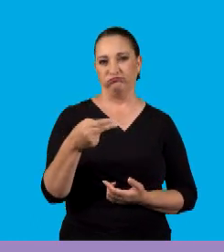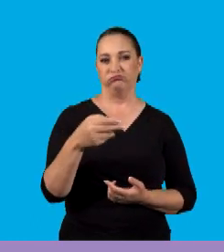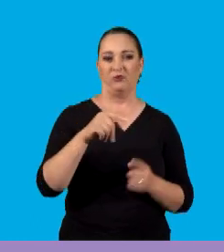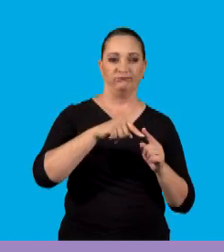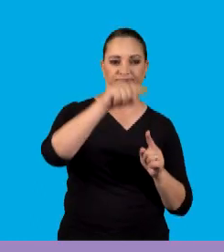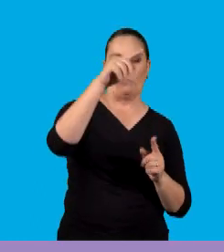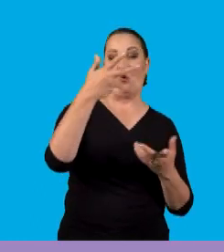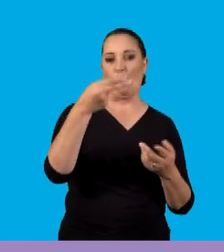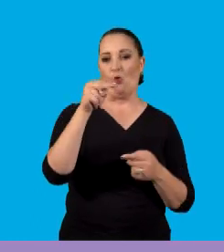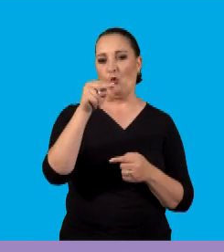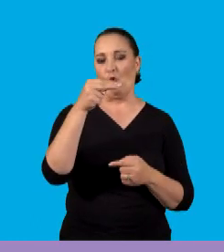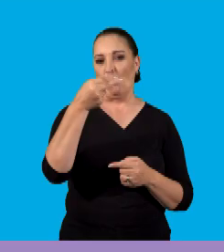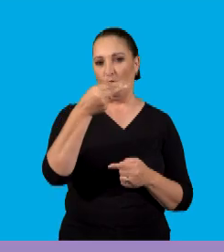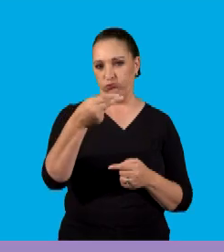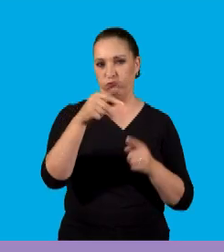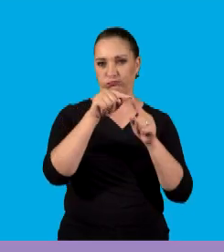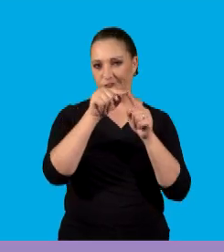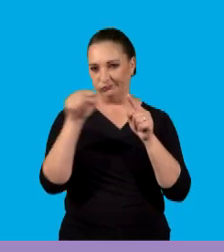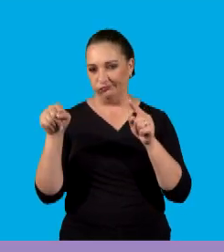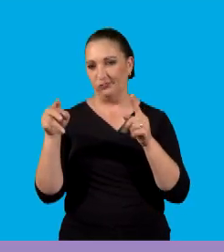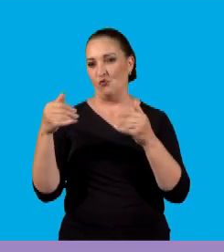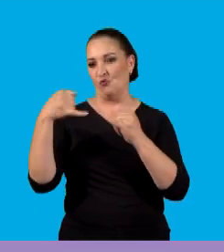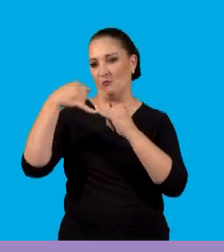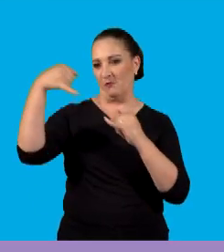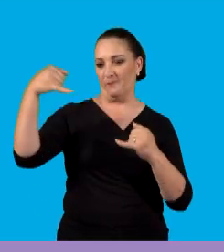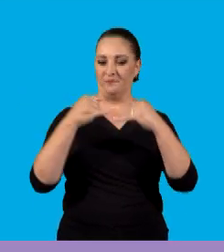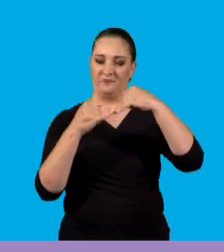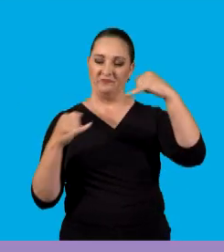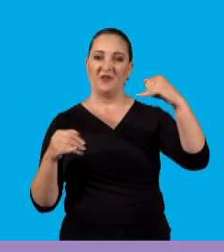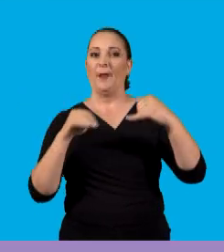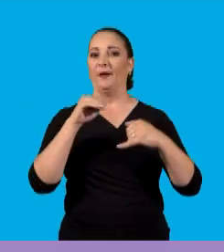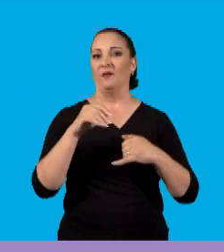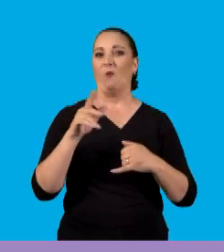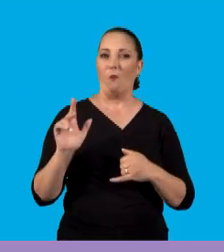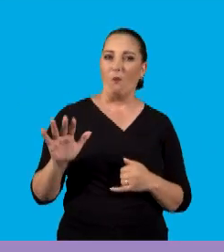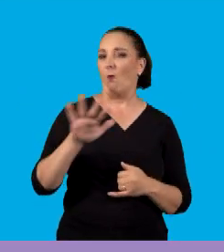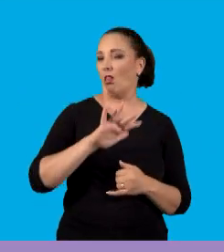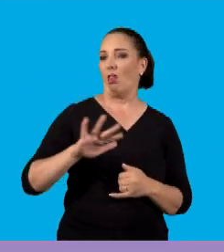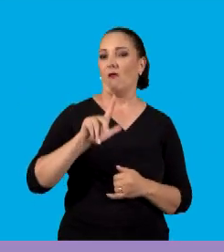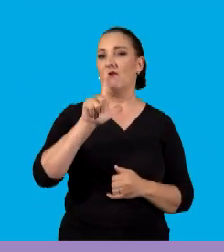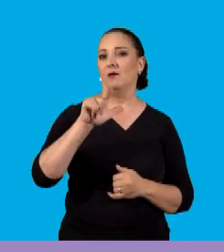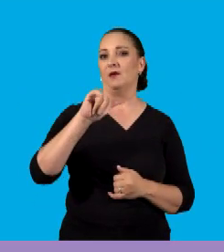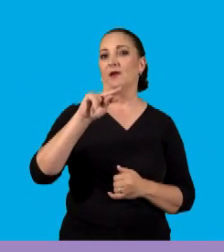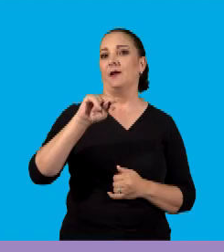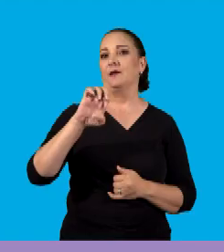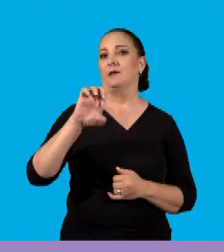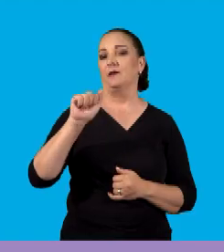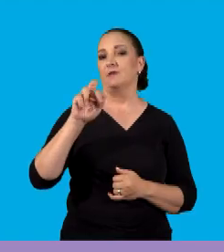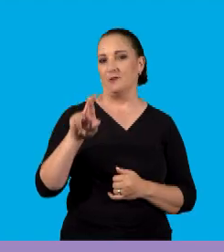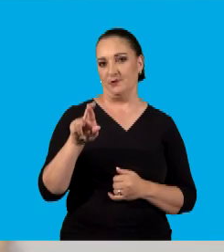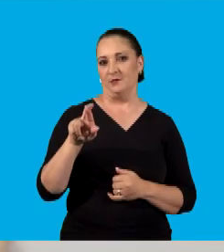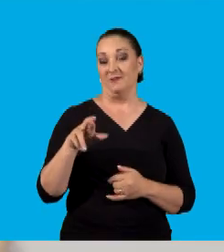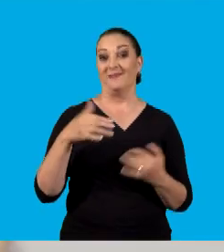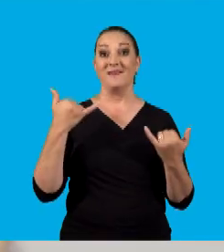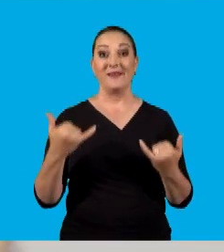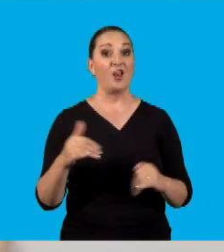or diagonally straight, all of them, they are linear graphs. What about non-linear